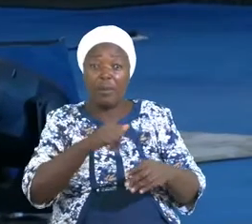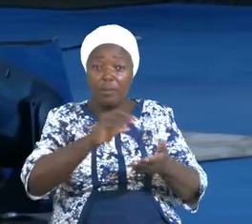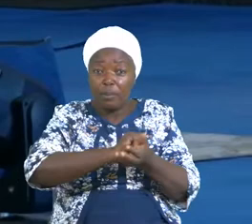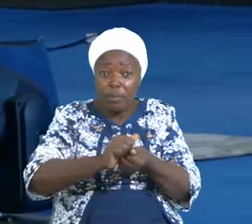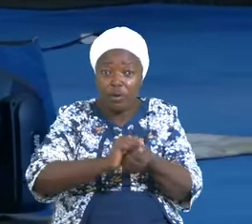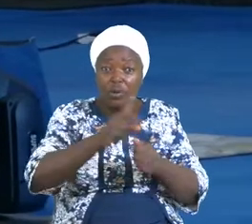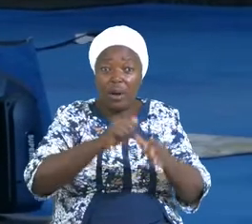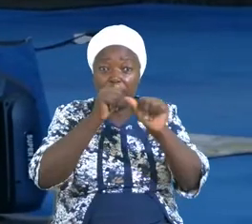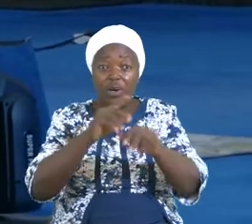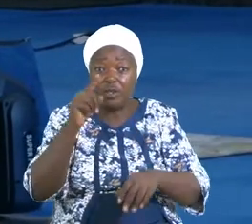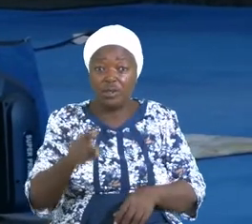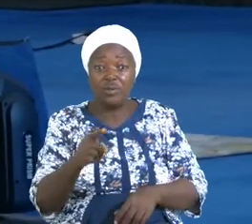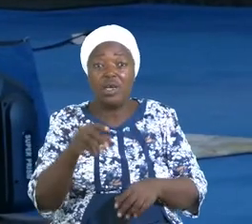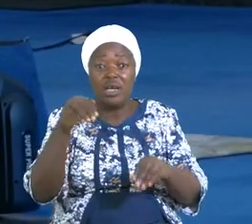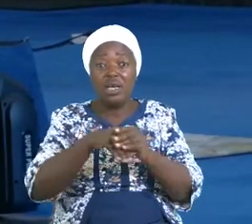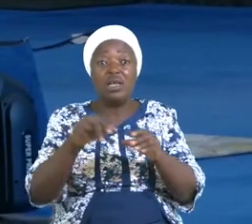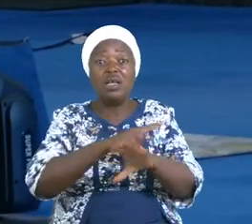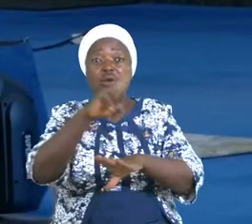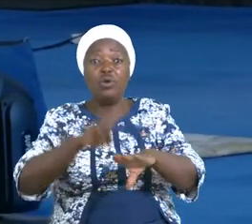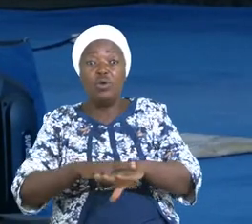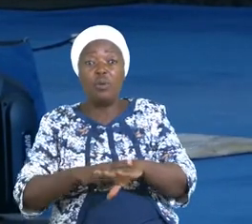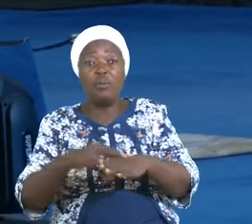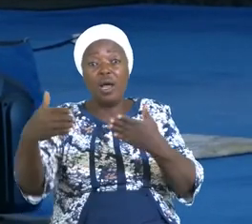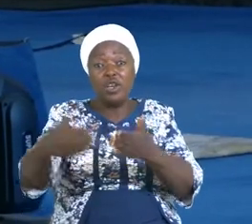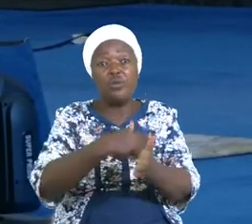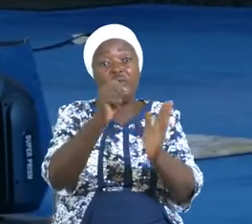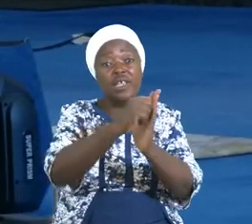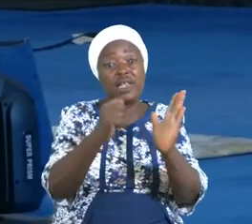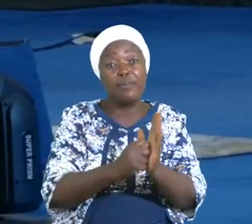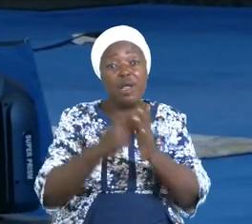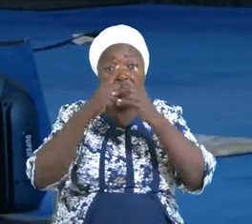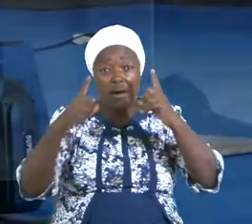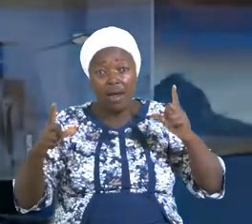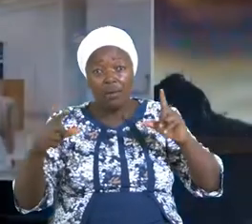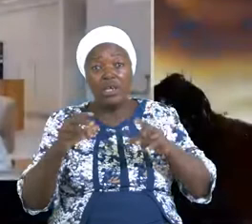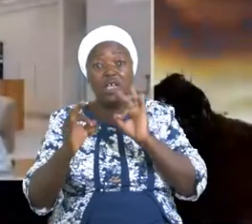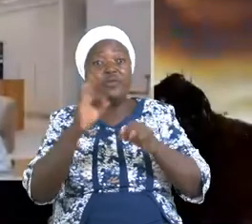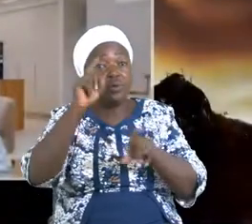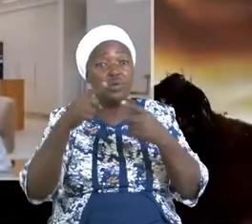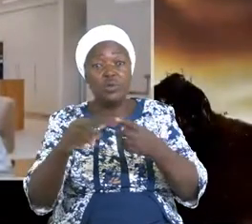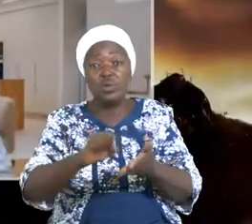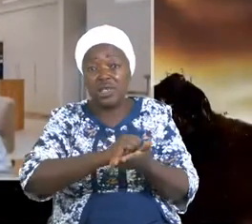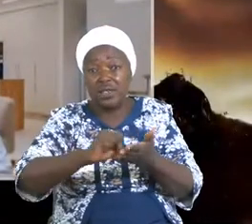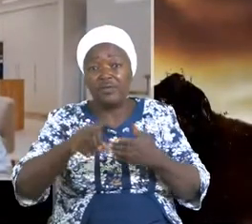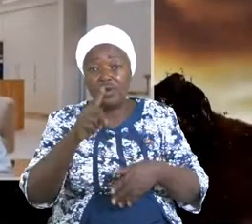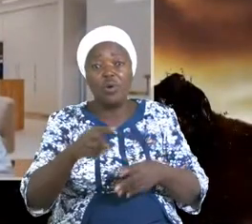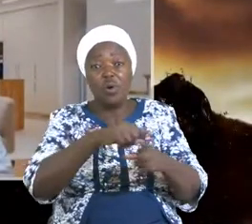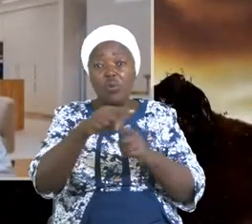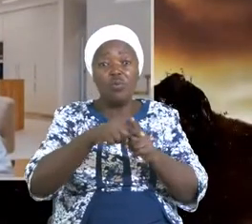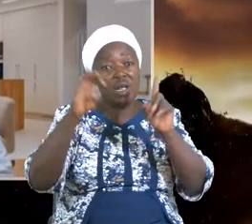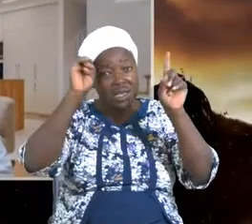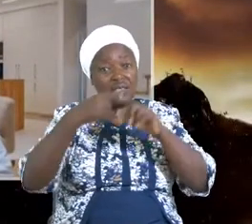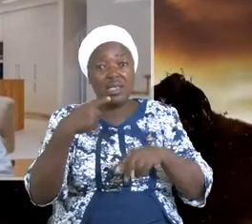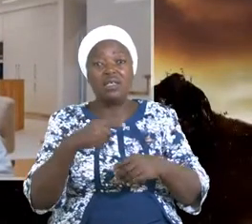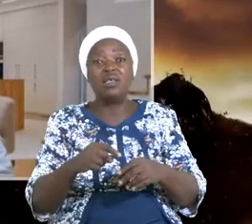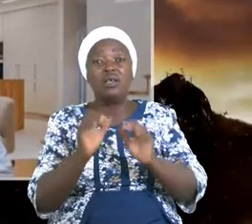in normal New Testament language, if he's going to sanctify you, when he says surrender,